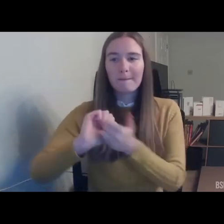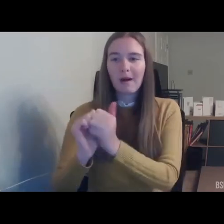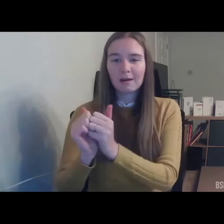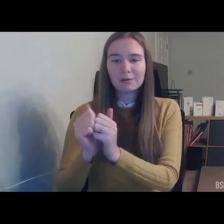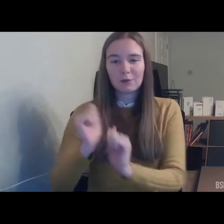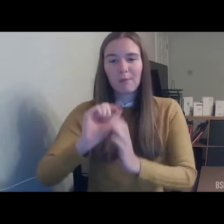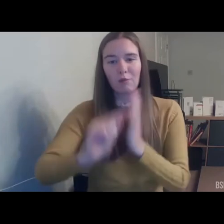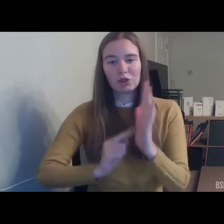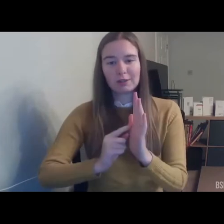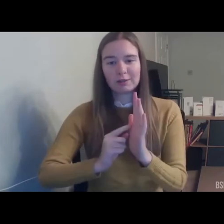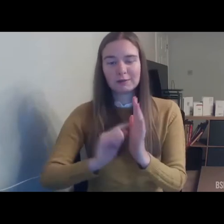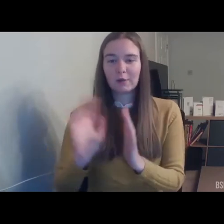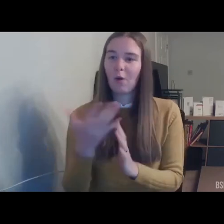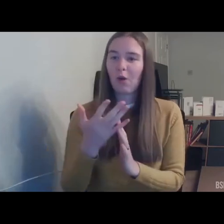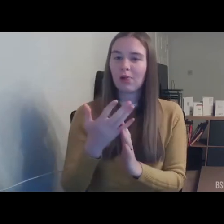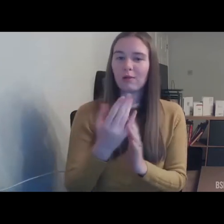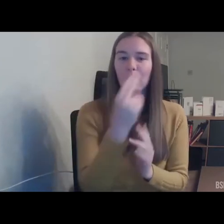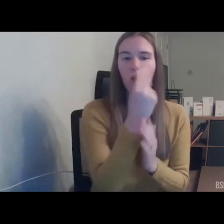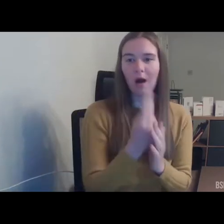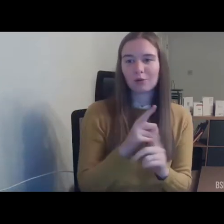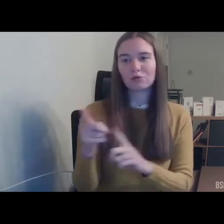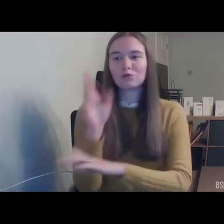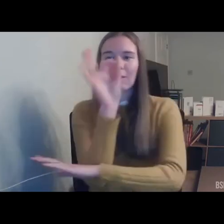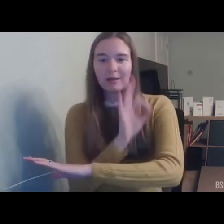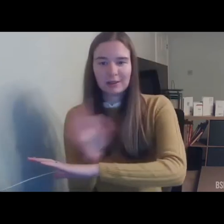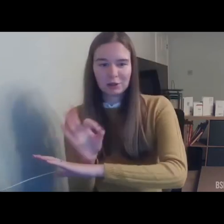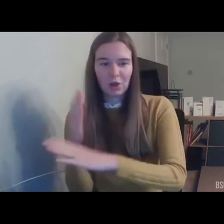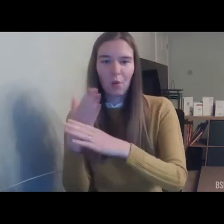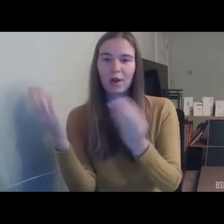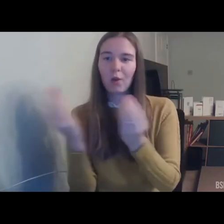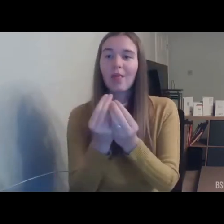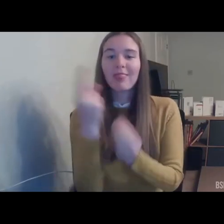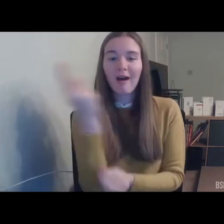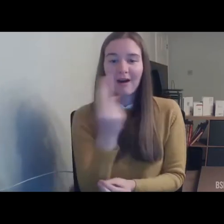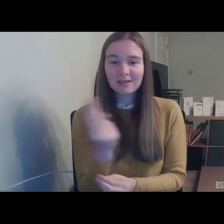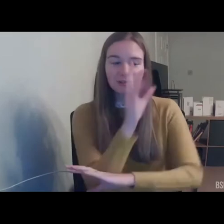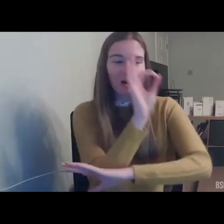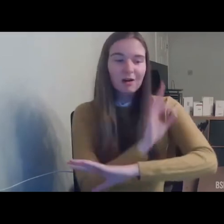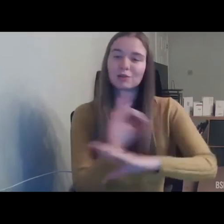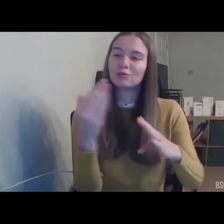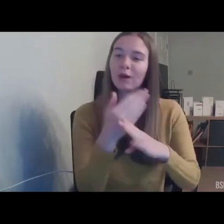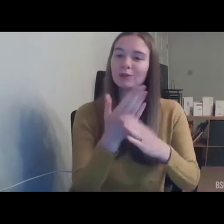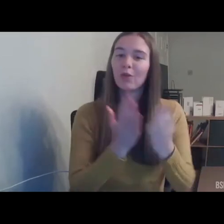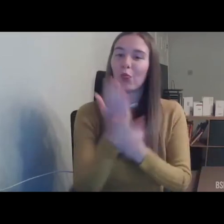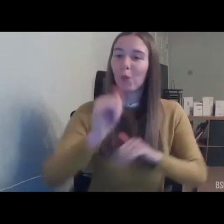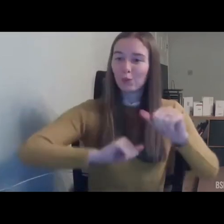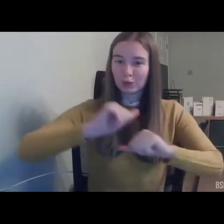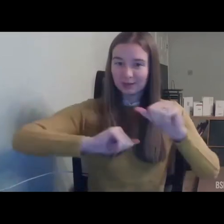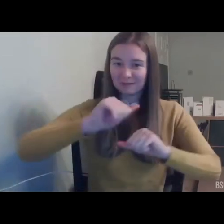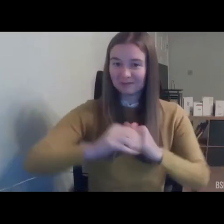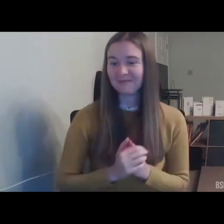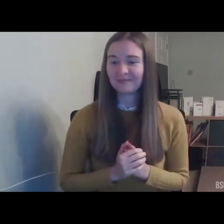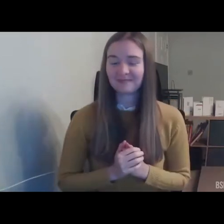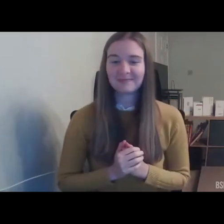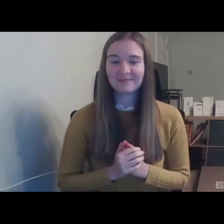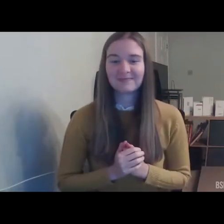for each biennale across art and architecture and working with the artists and architectural practices in the process. Scotland and